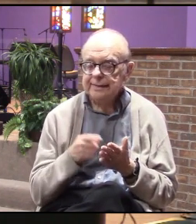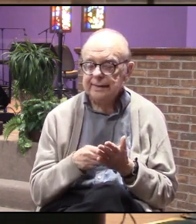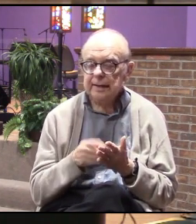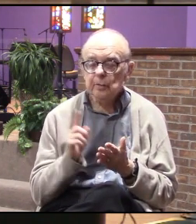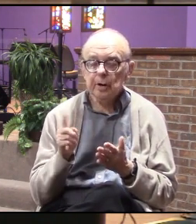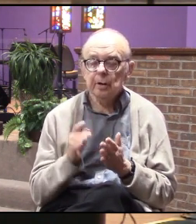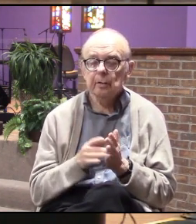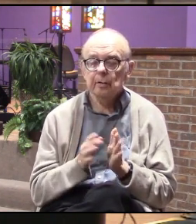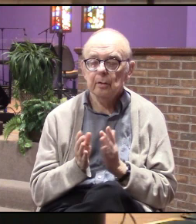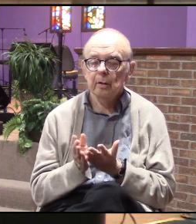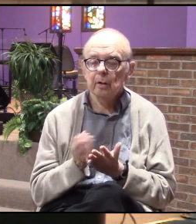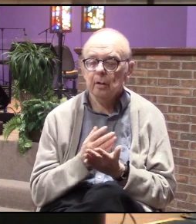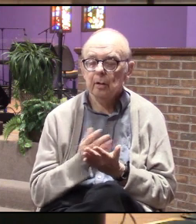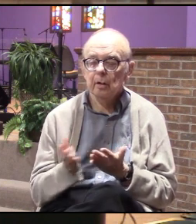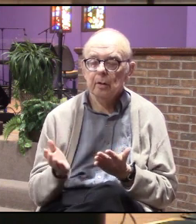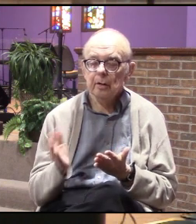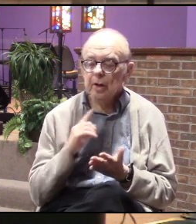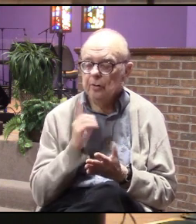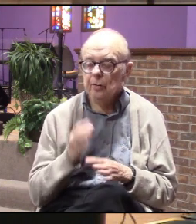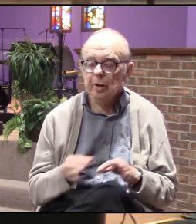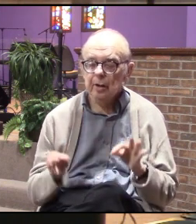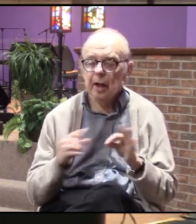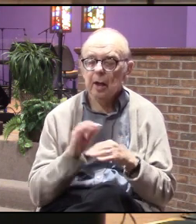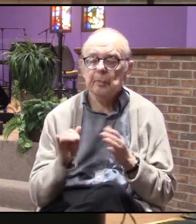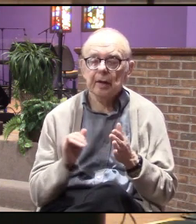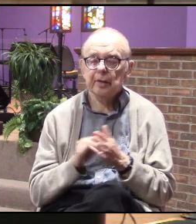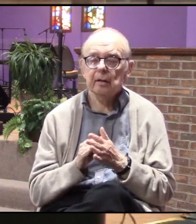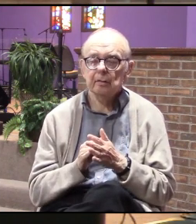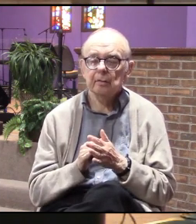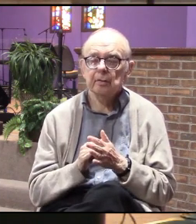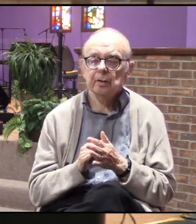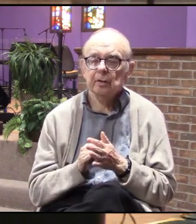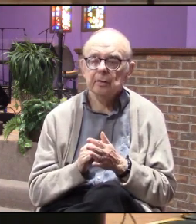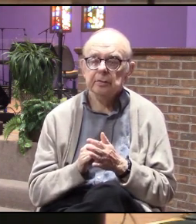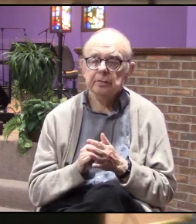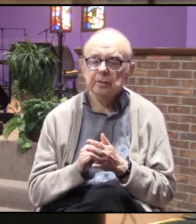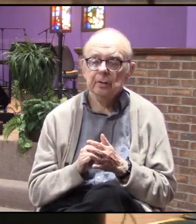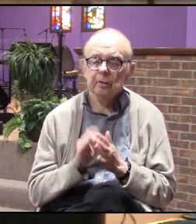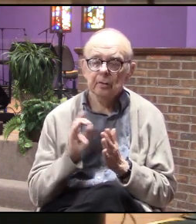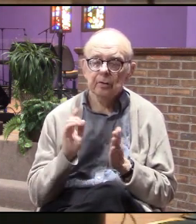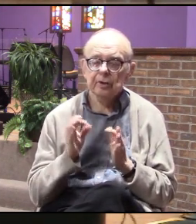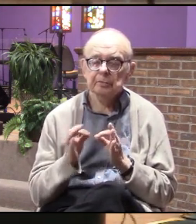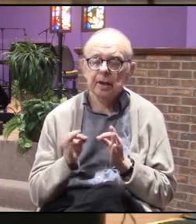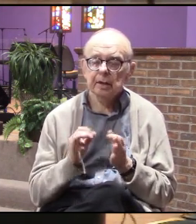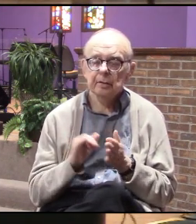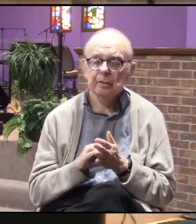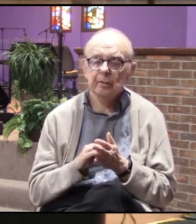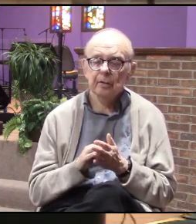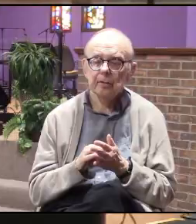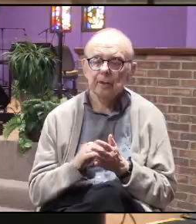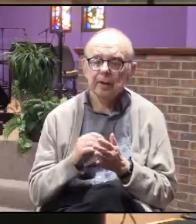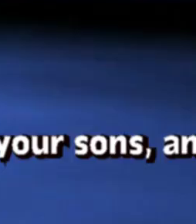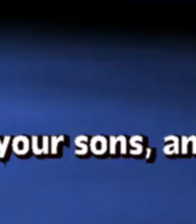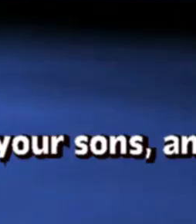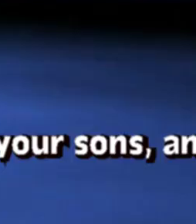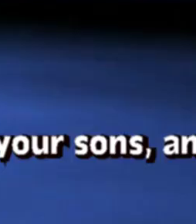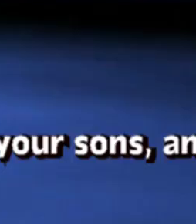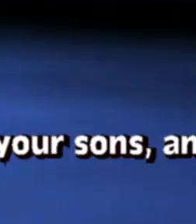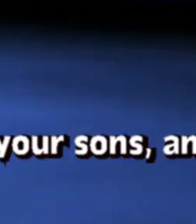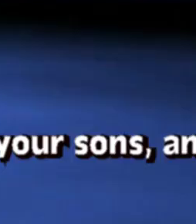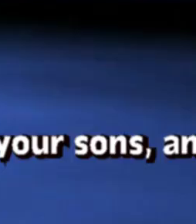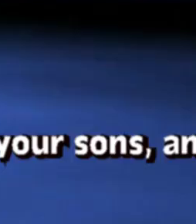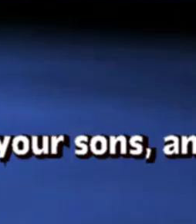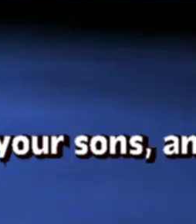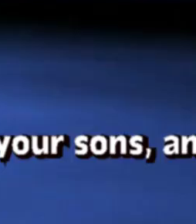Bible. And there's some things really significant about this that we're going to point out this morning. Look at what he says. Then